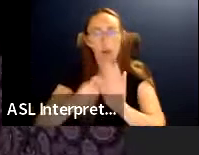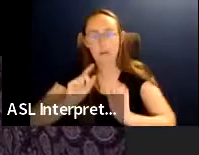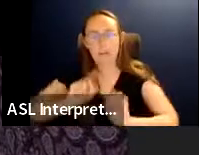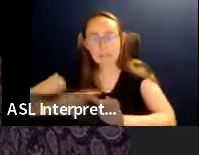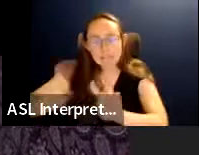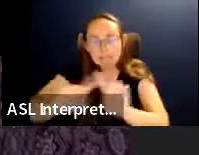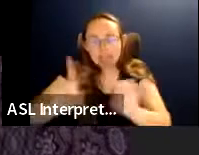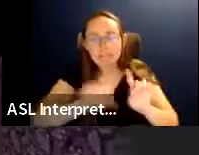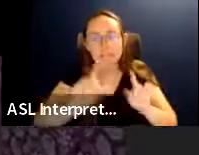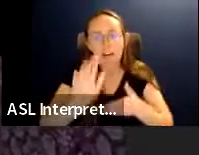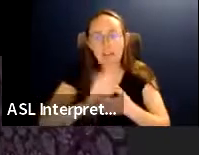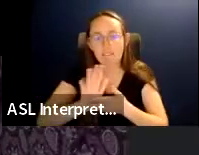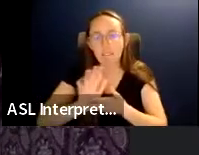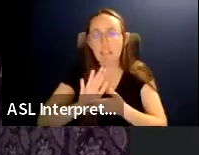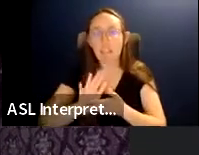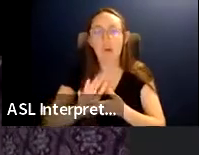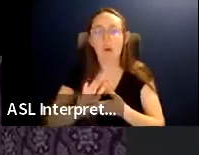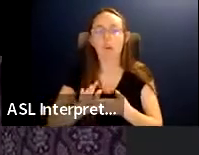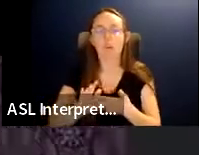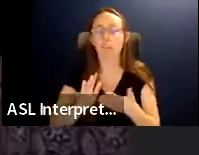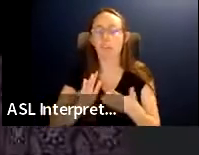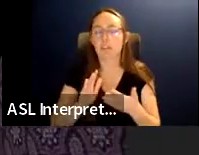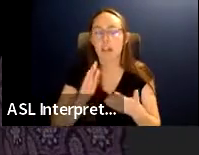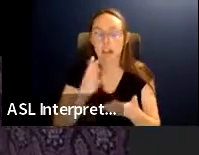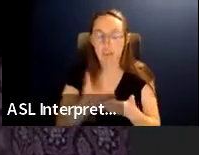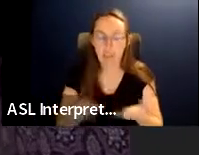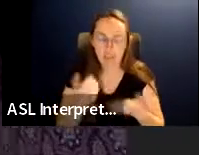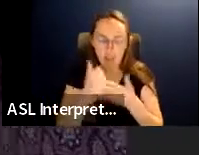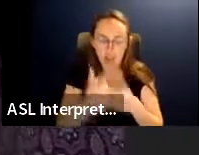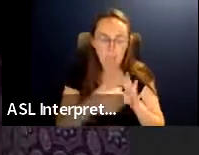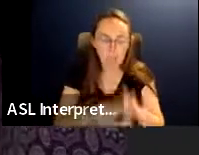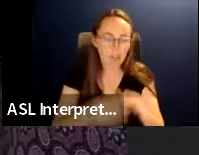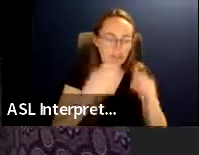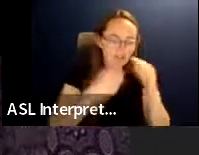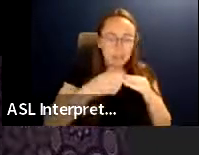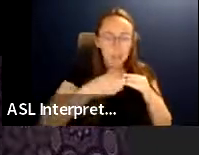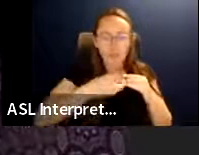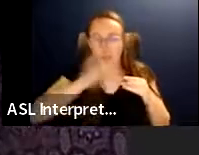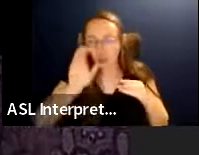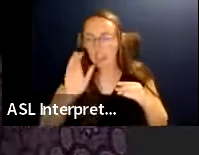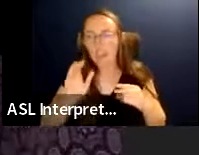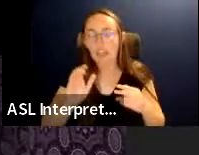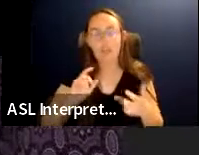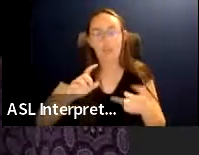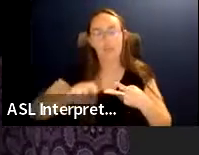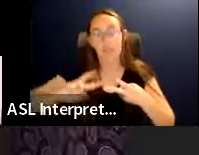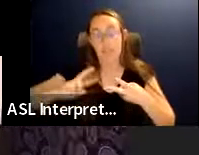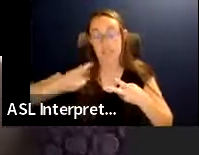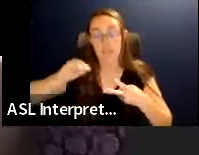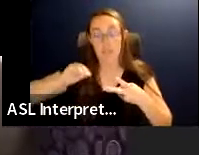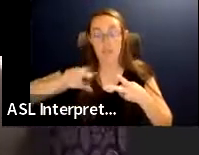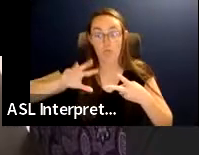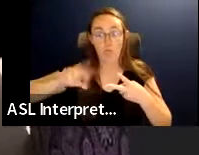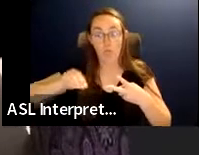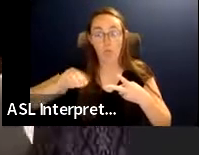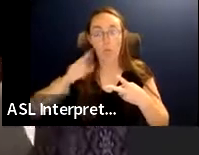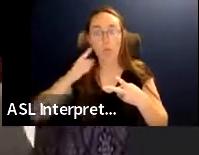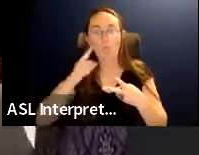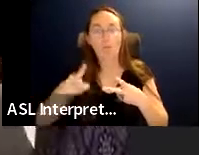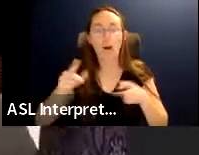assortment of items that are for eating and drinking. Scan this one for an assortment of items that you can make for hearing and